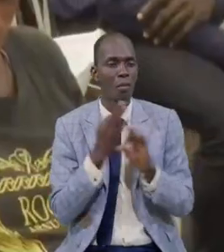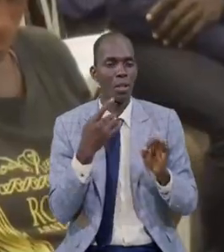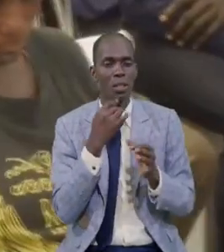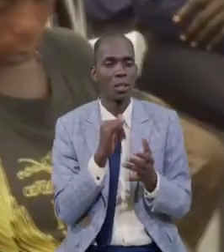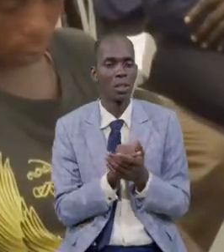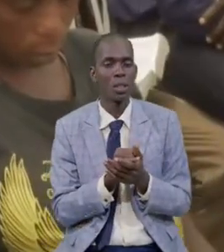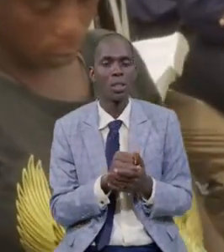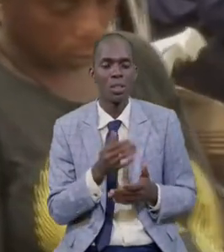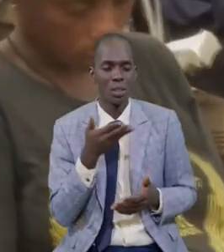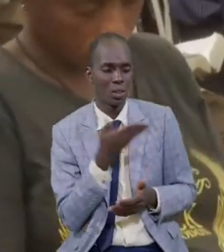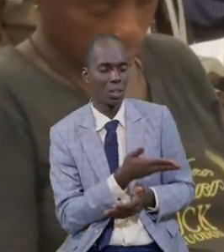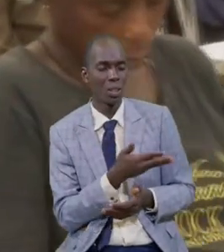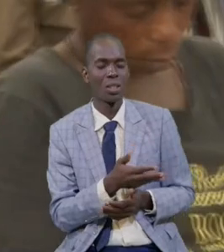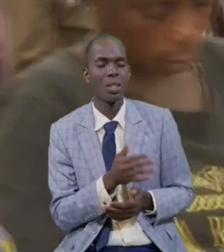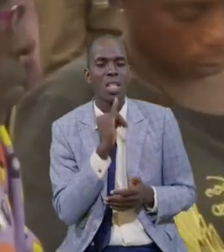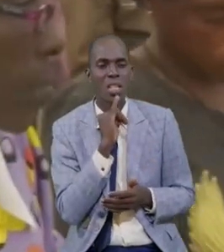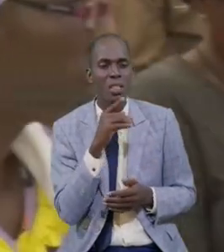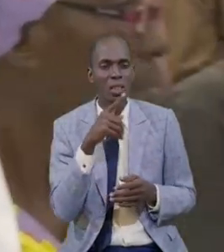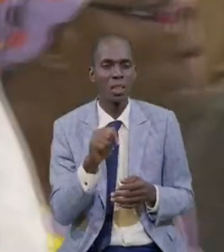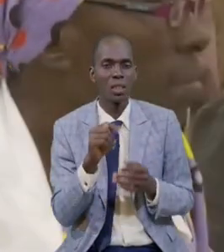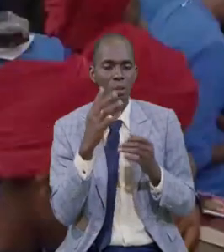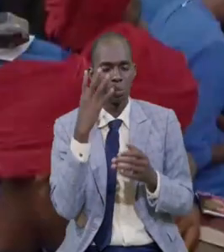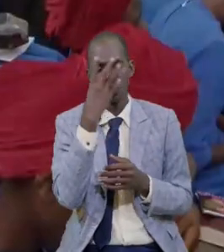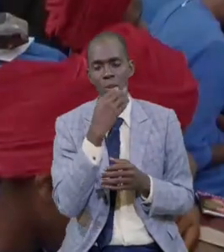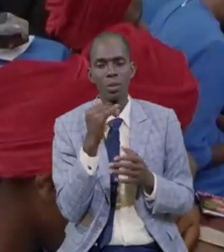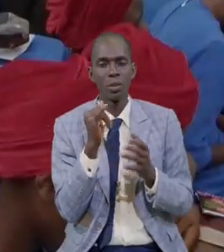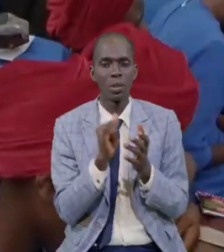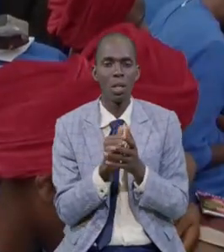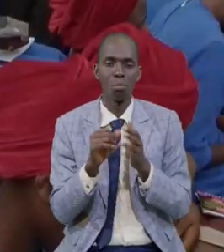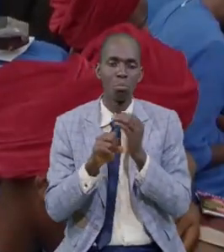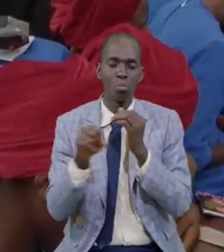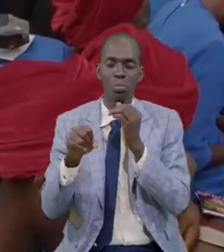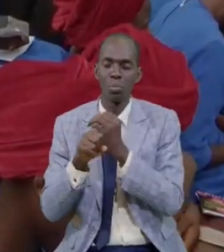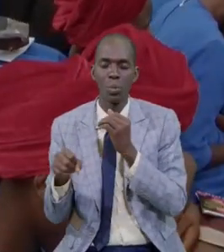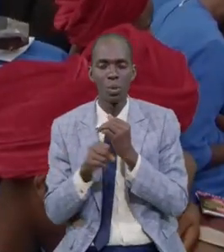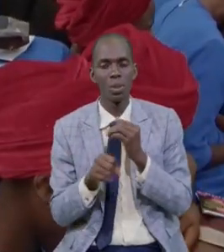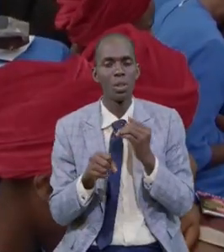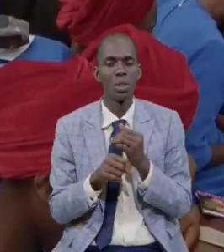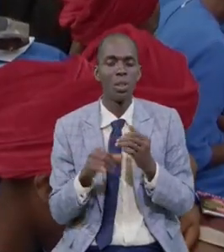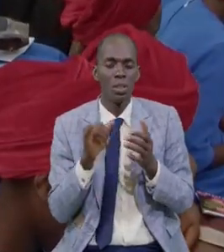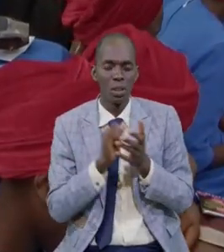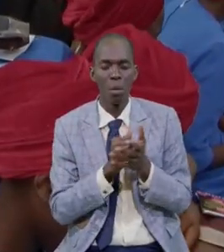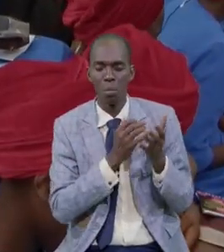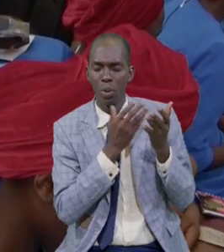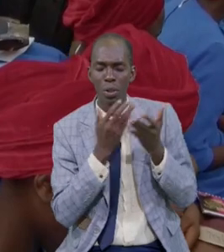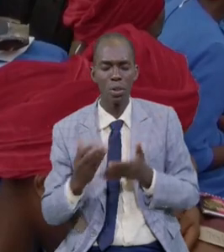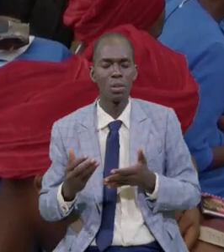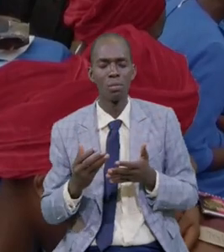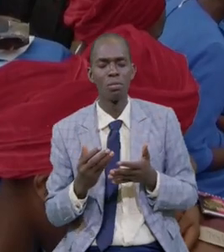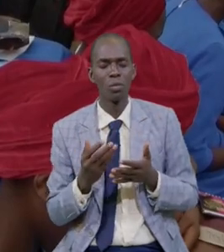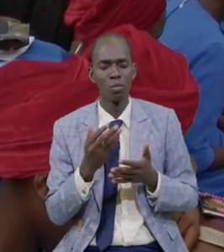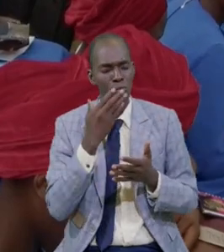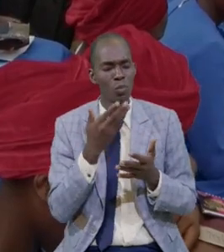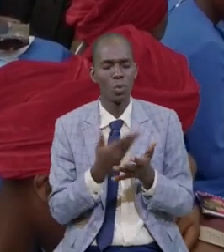the beauty that publishes peace, that bringeth good tidings of good, that